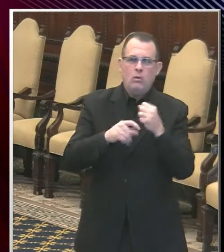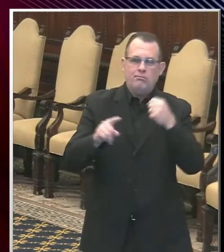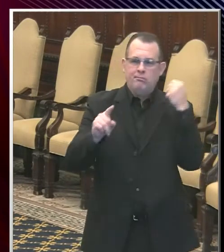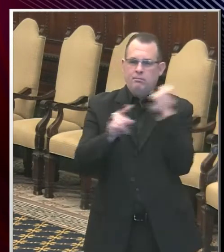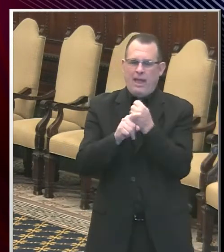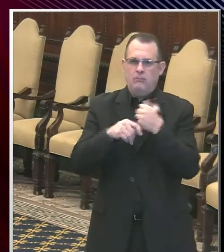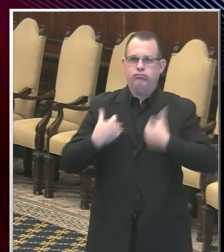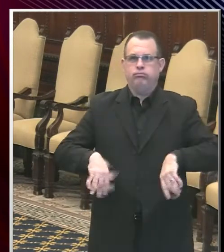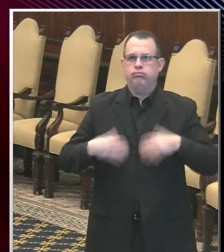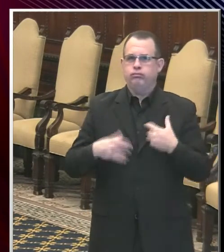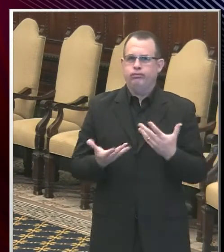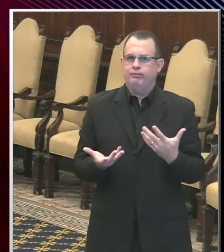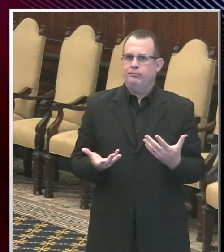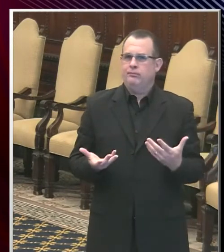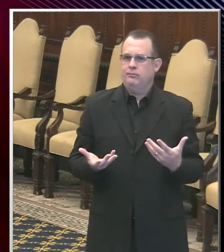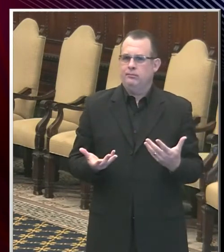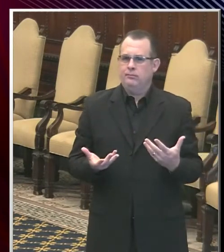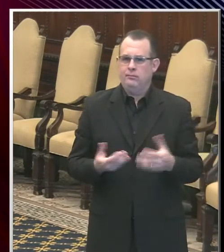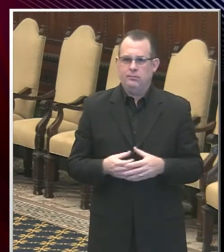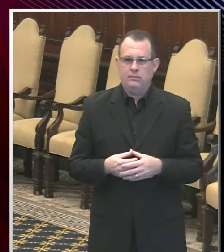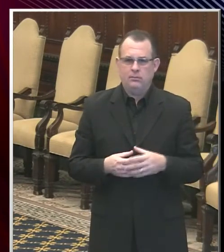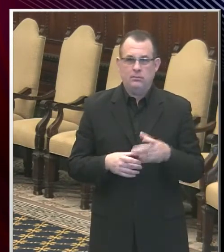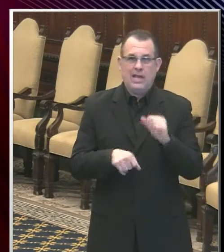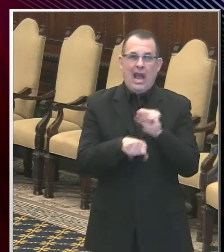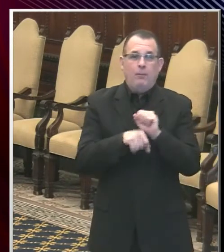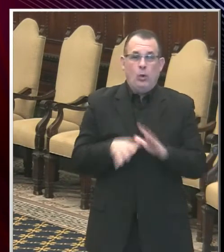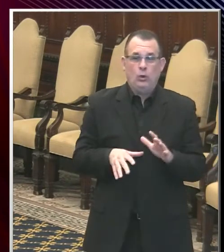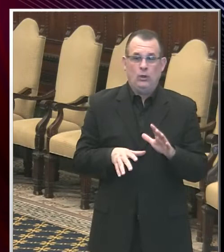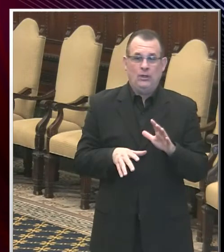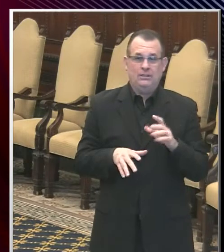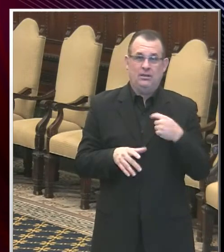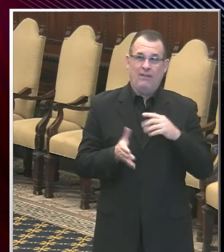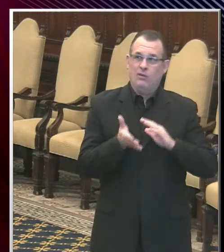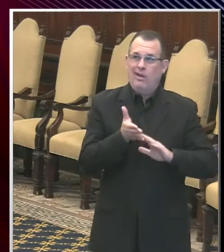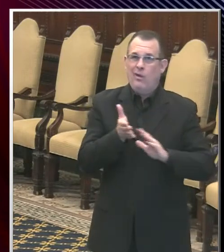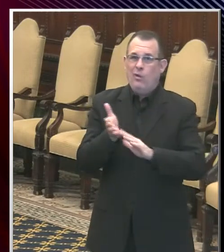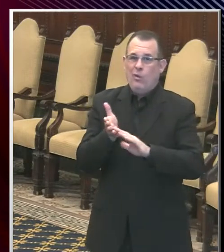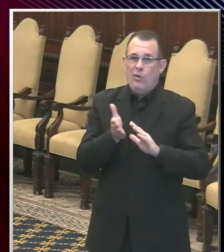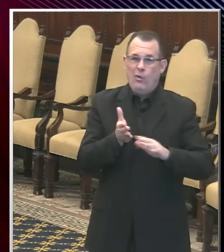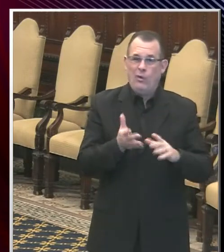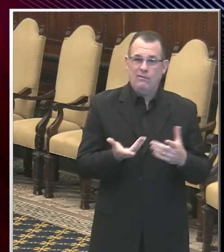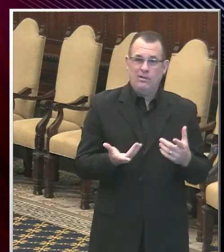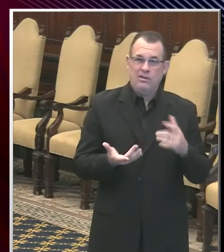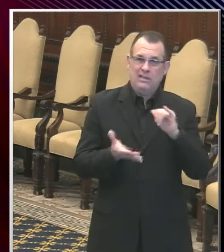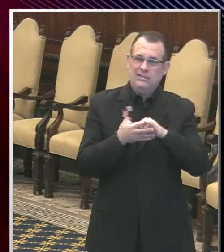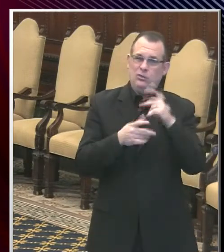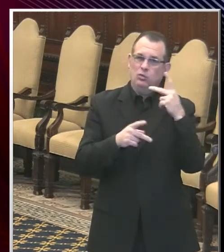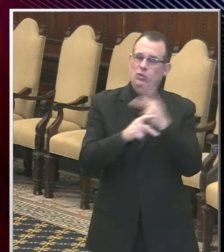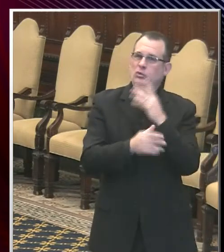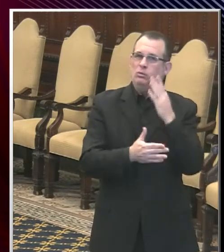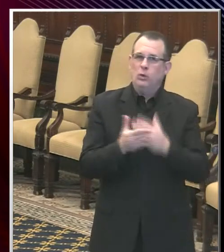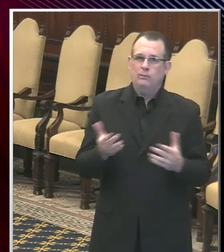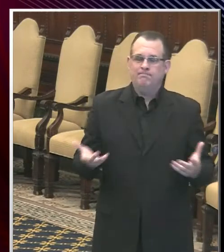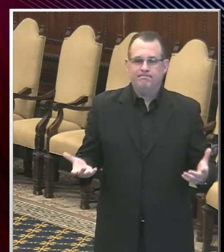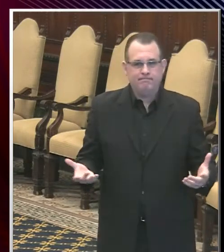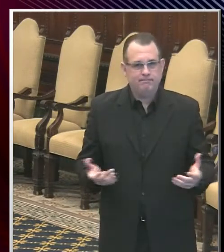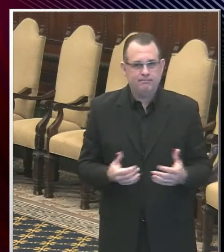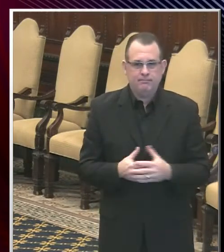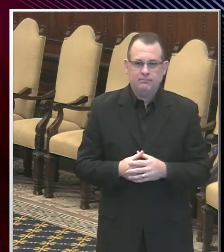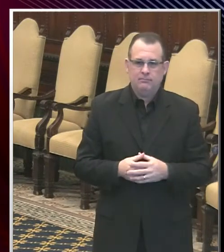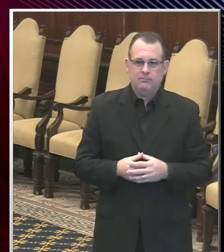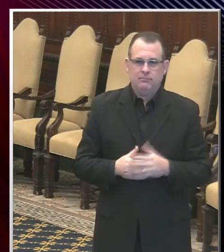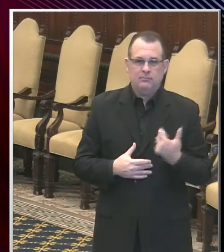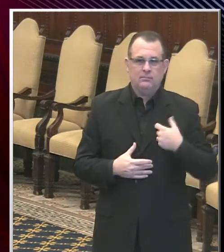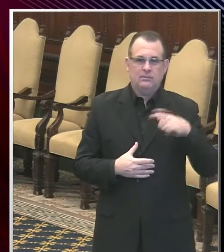Areas that's most affected would be the employees that we have to lay off. That's the hardest part. The hardest part of this budget has been having to